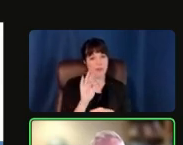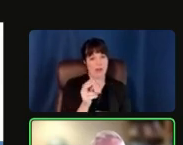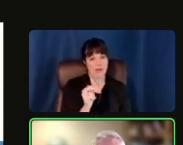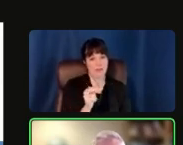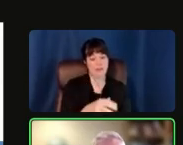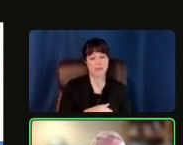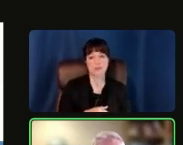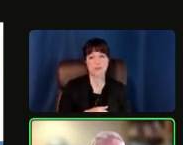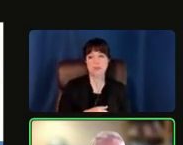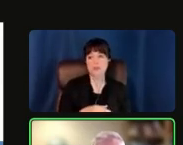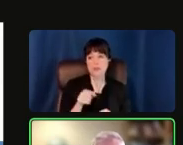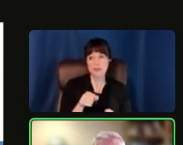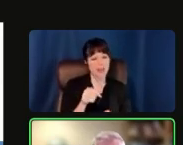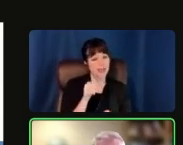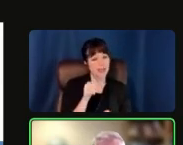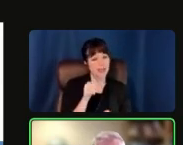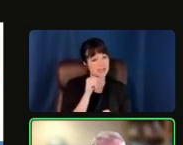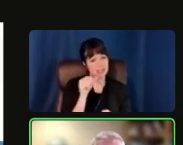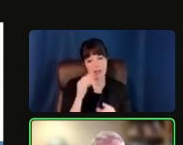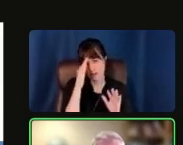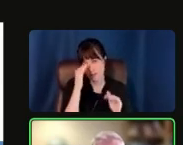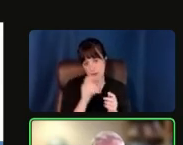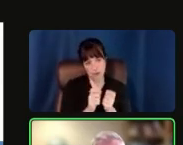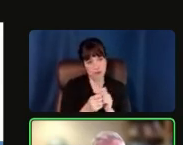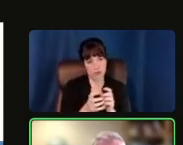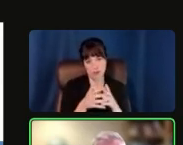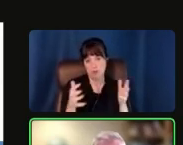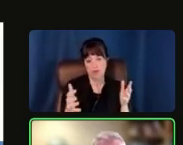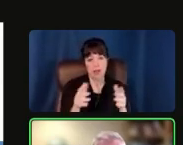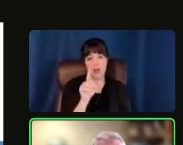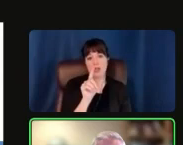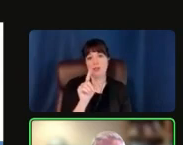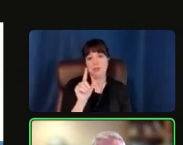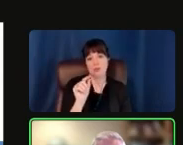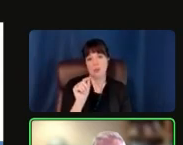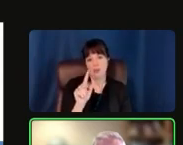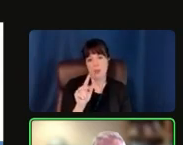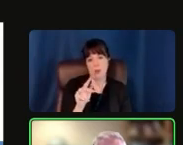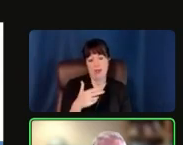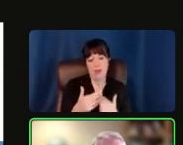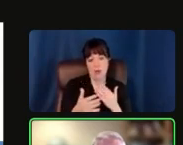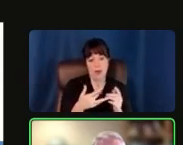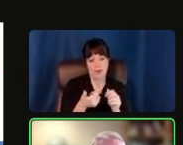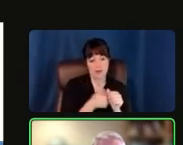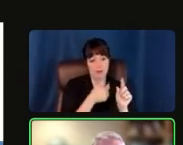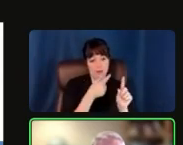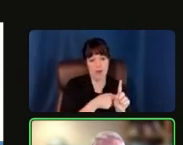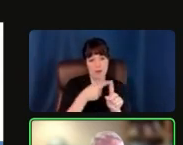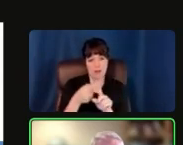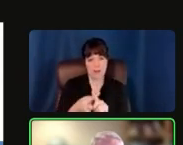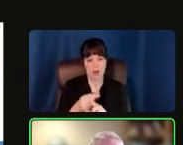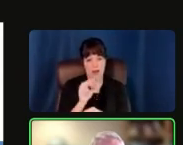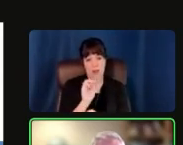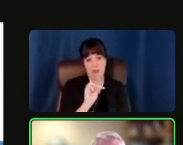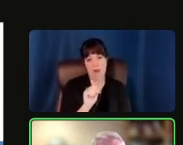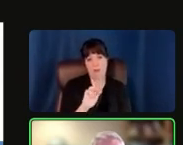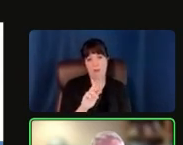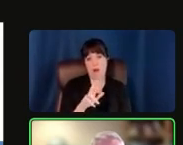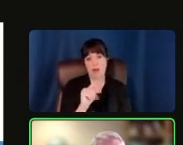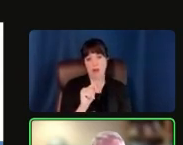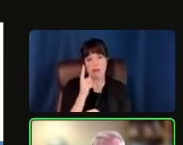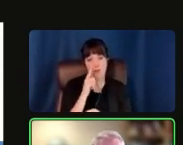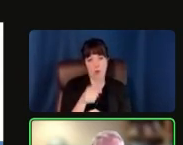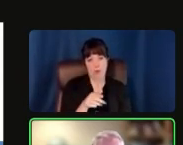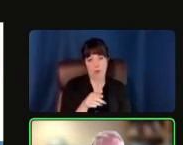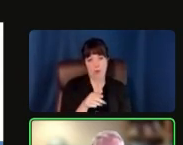cart, is not expected to change much in 2023. However, from month to month, the market for recycled material